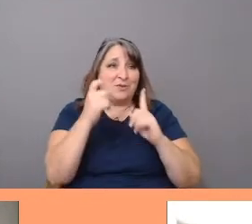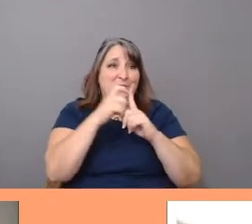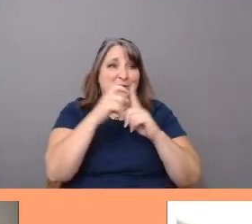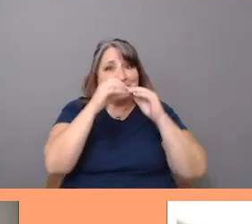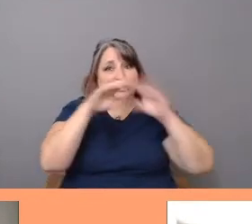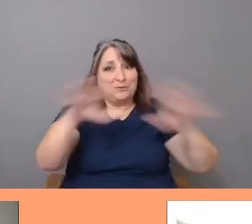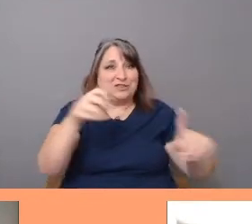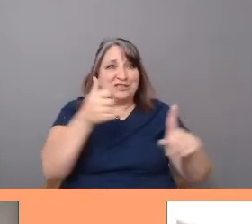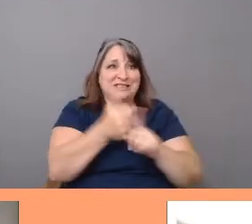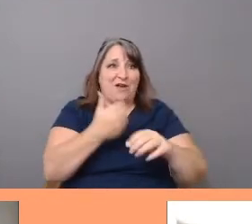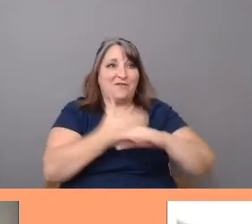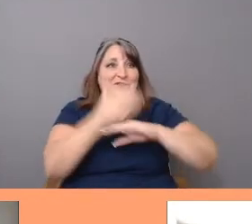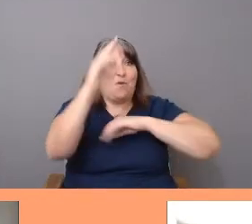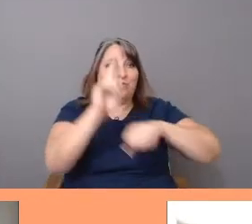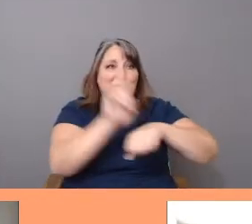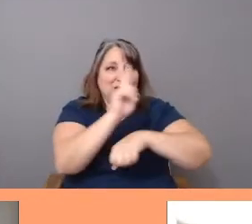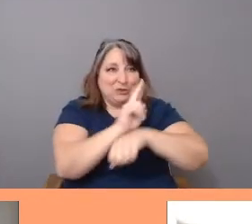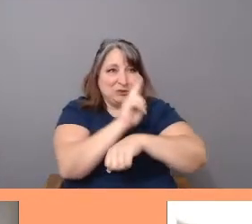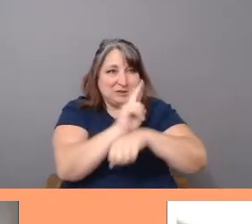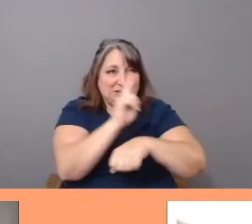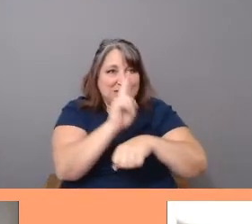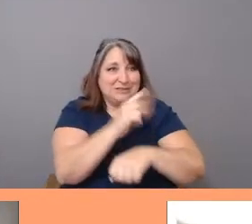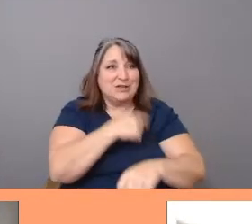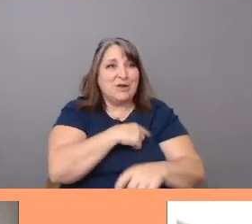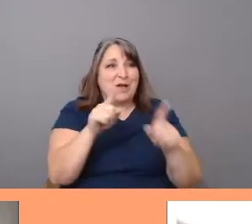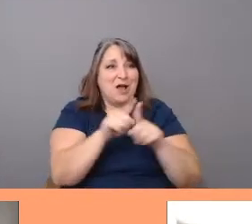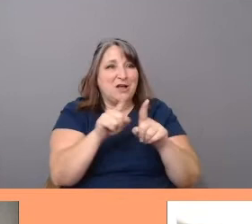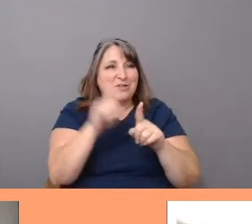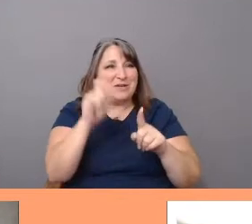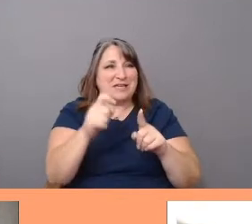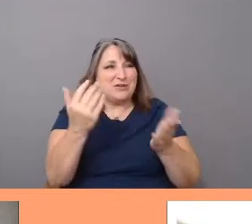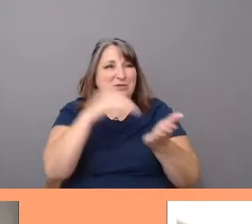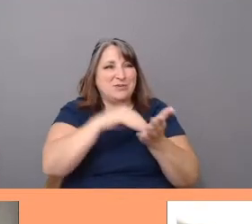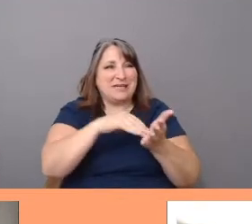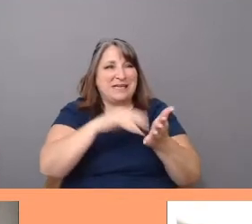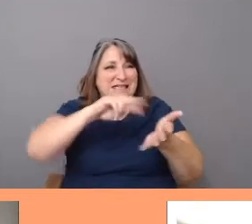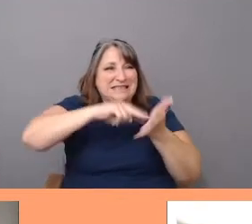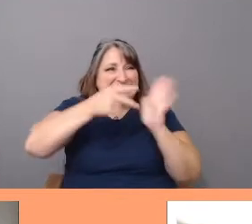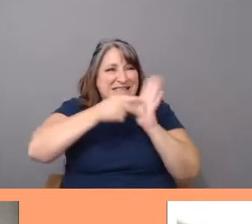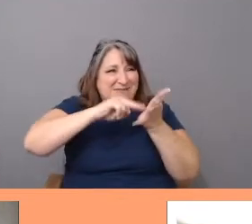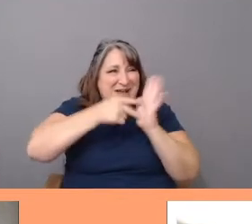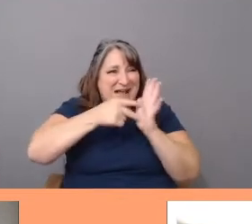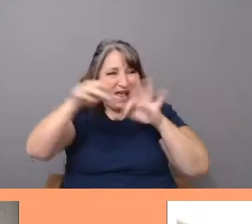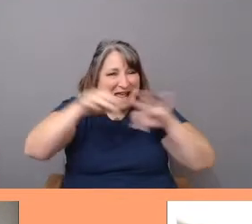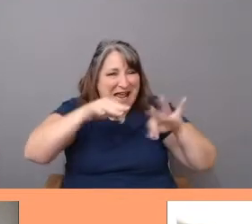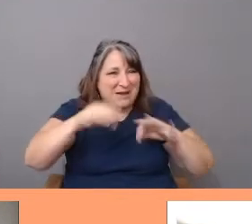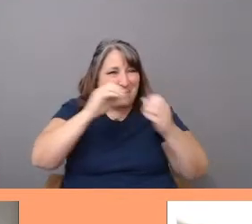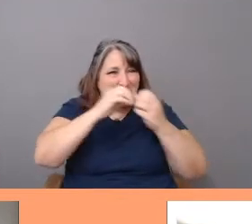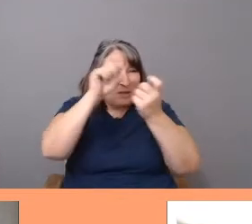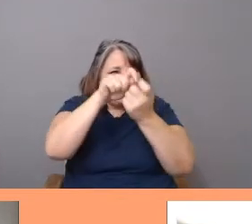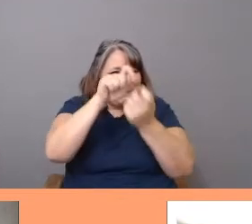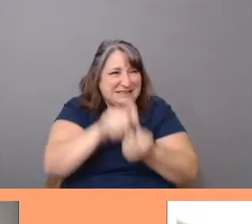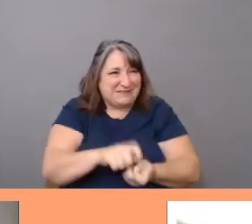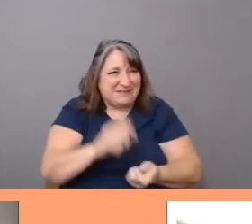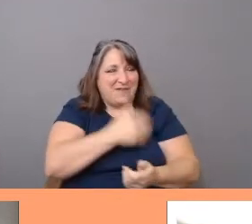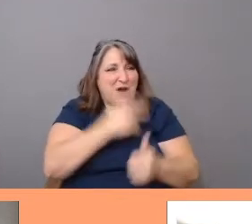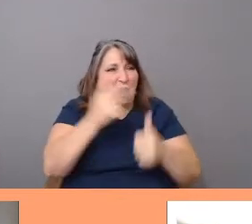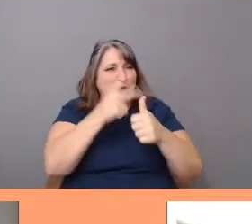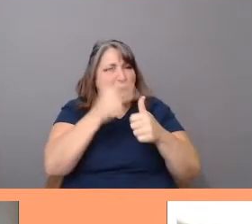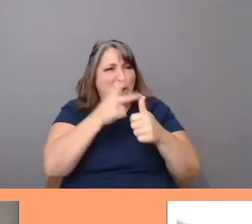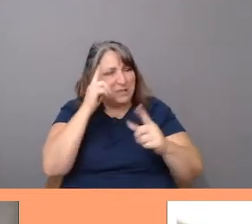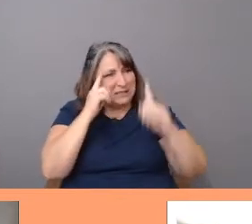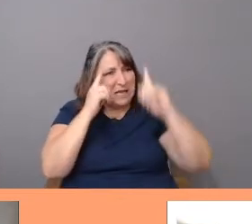meaning. So we also need to redefine and be more specific in terms of priorities and goals. I think